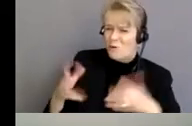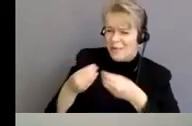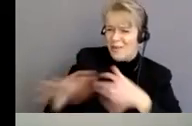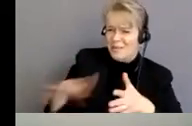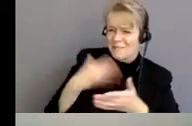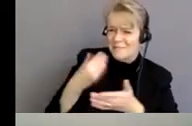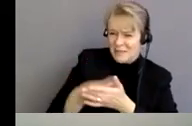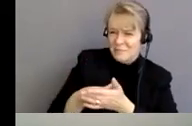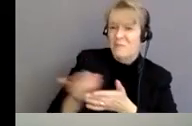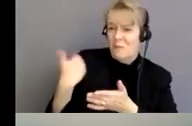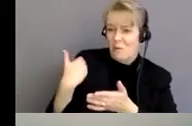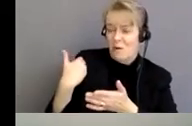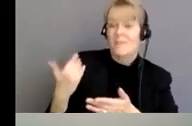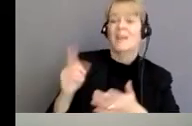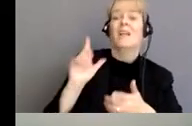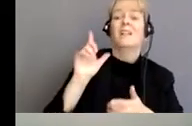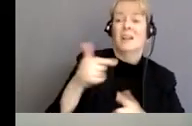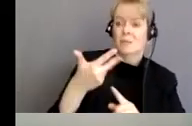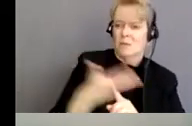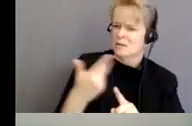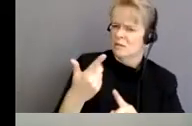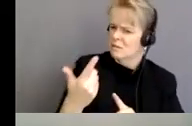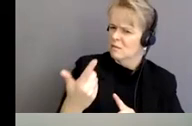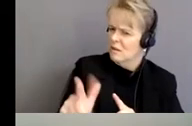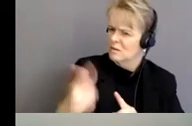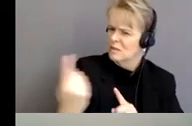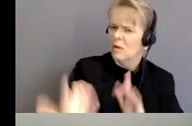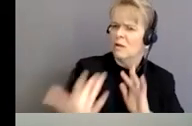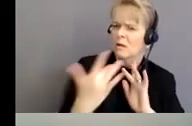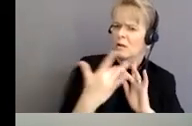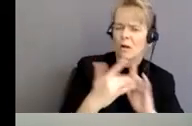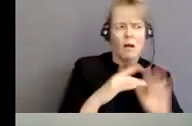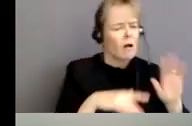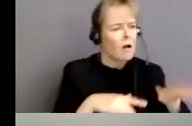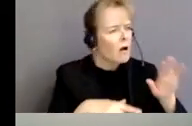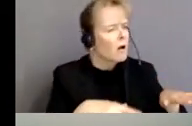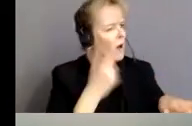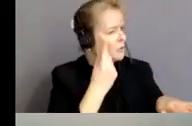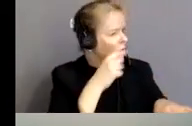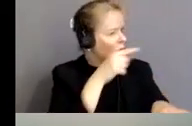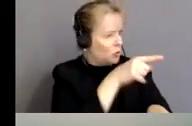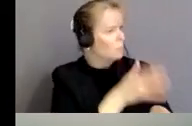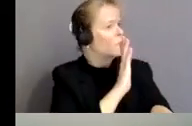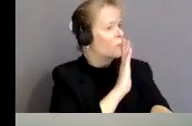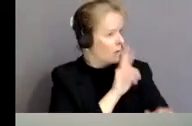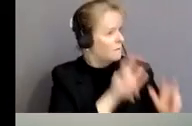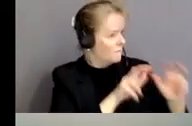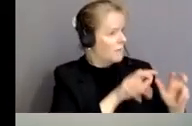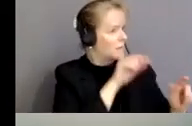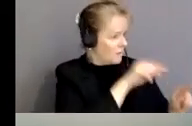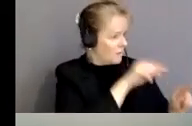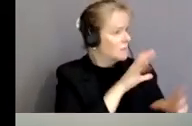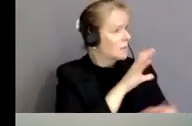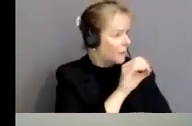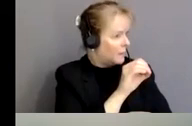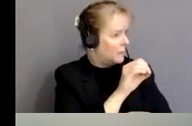money. A period of time later, they're reapproached by somebody saying, hey, we understand you were an investment in ABC company.